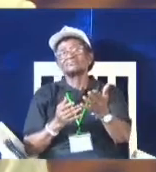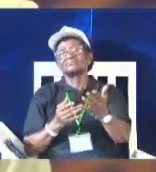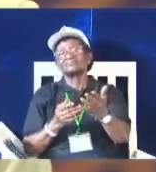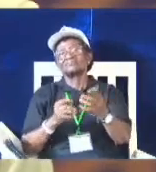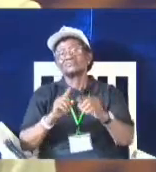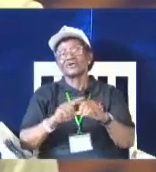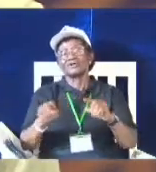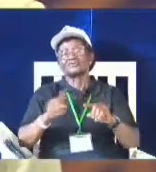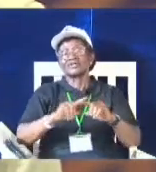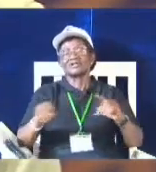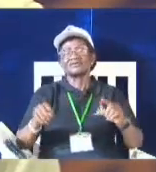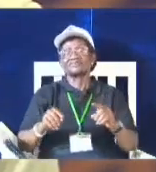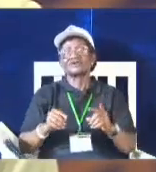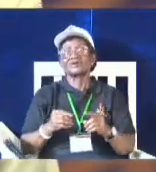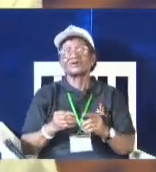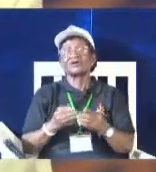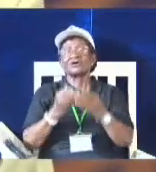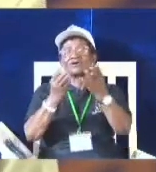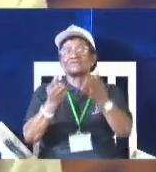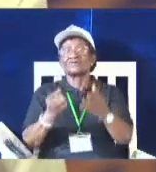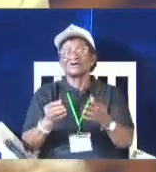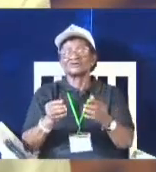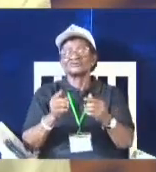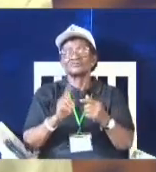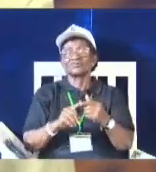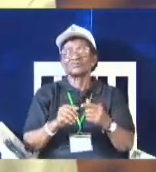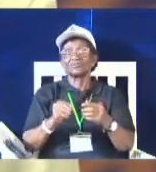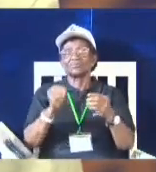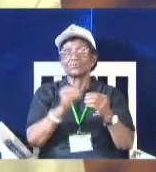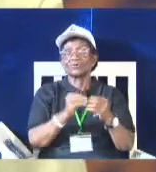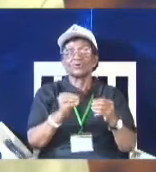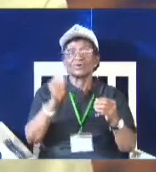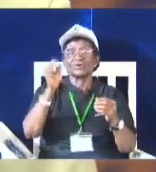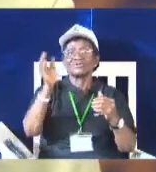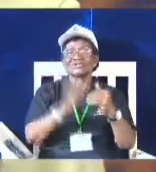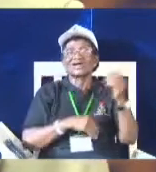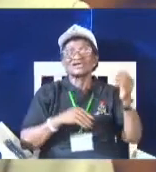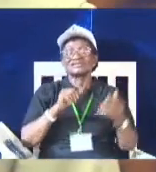But deliverance offers you more than that.